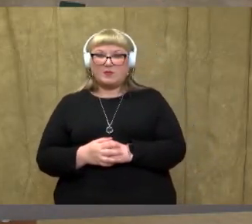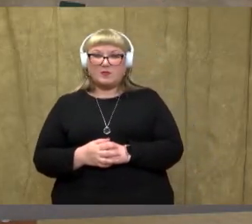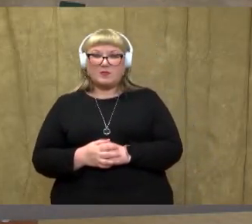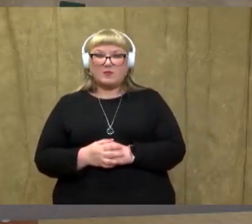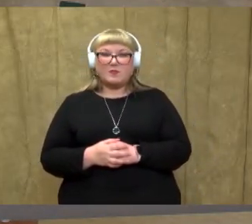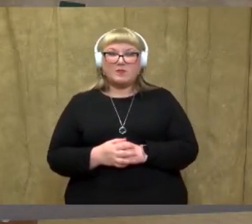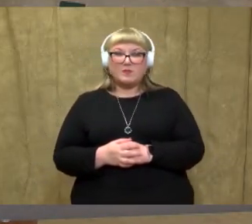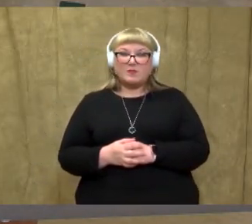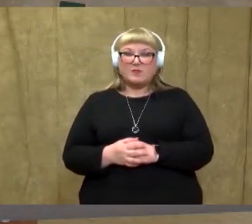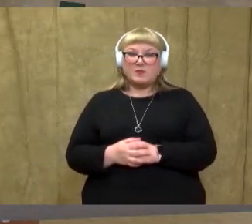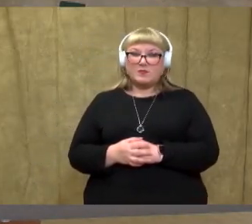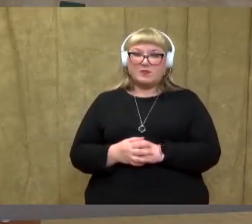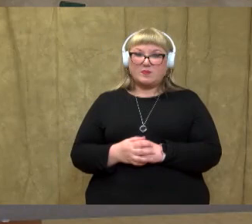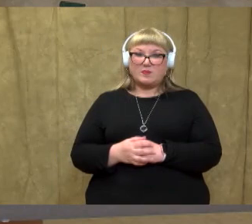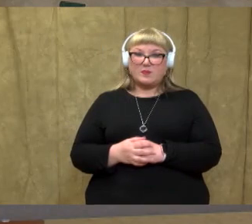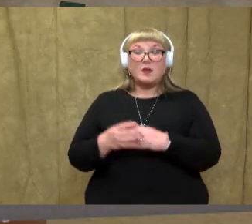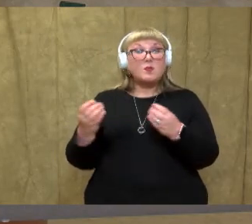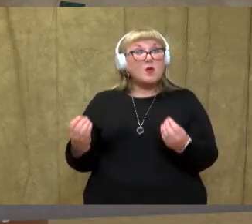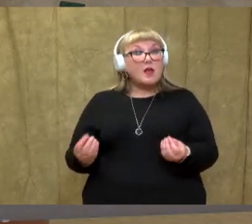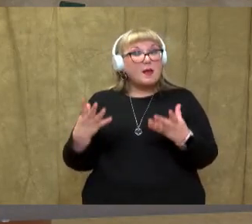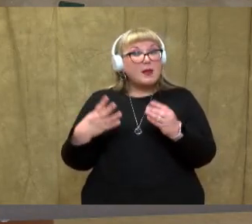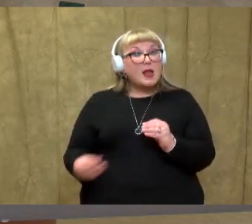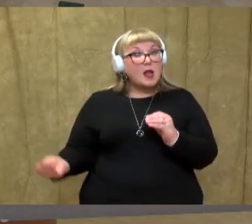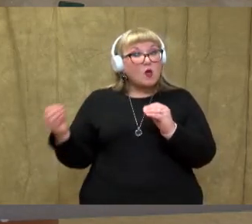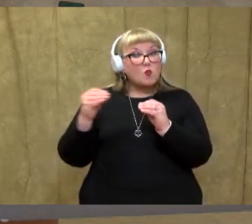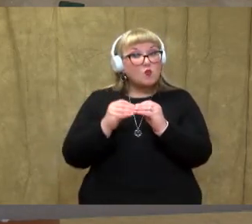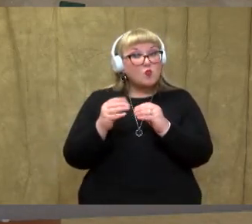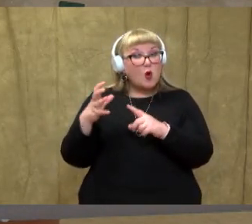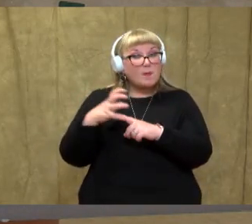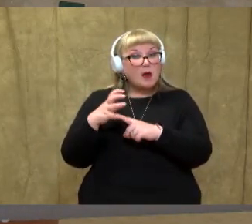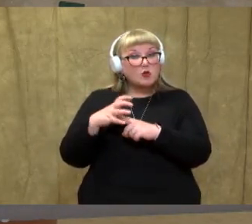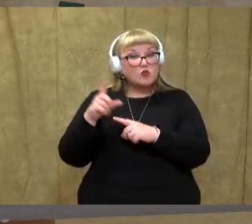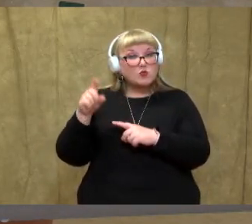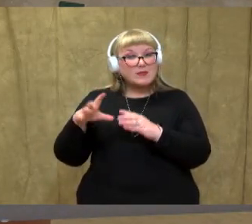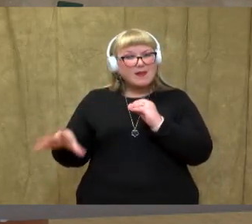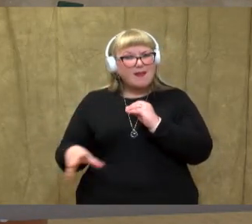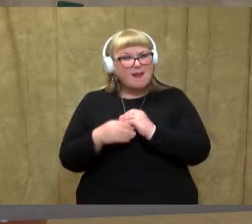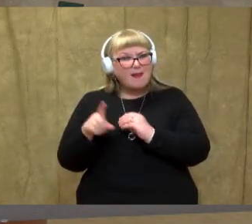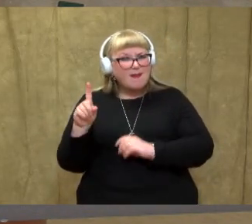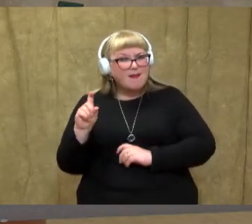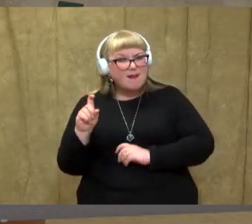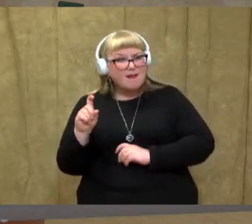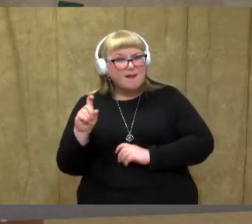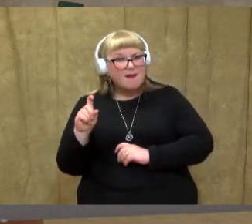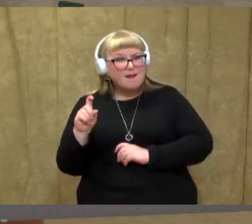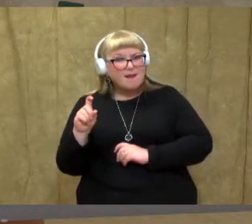mushrooms. How many more mushrooms do we need to add to our pizza?